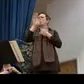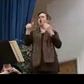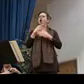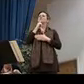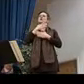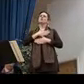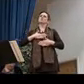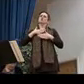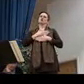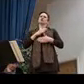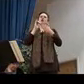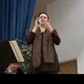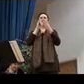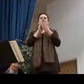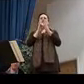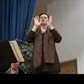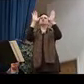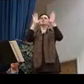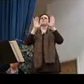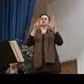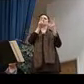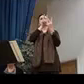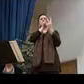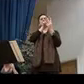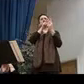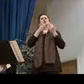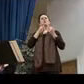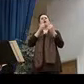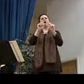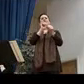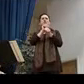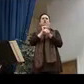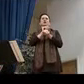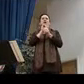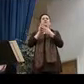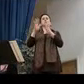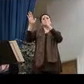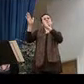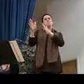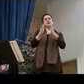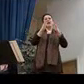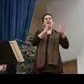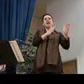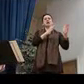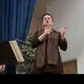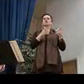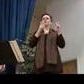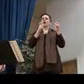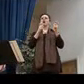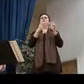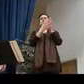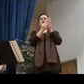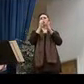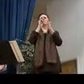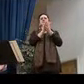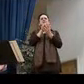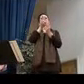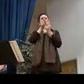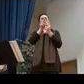partnership effort, and that we plan to replicate this partnership model across the state